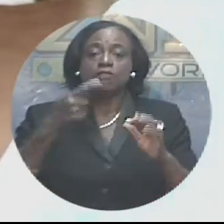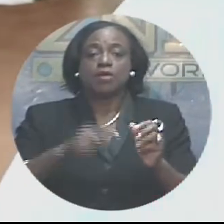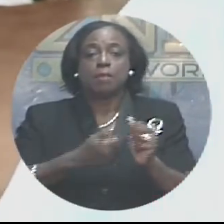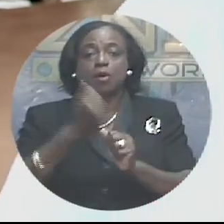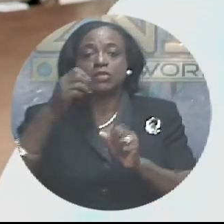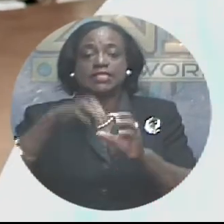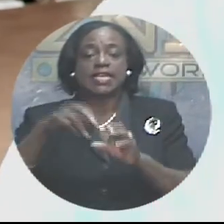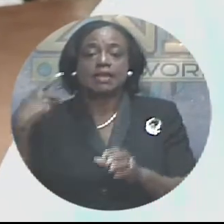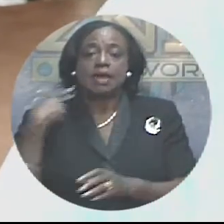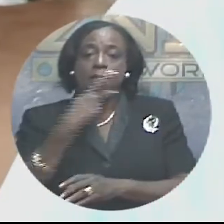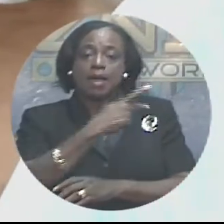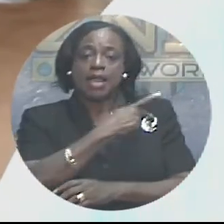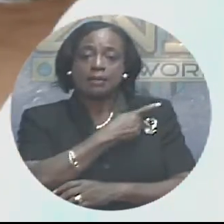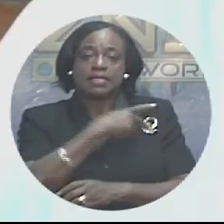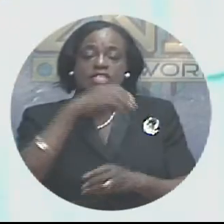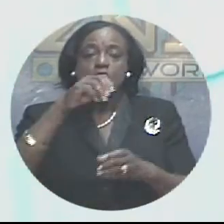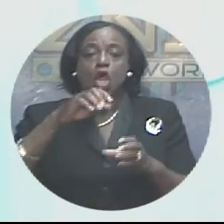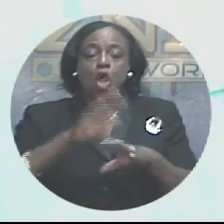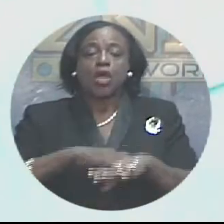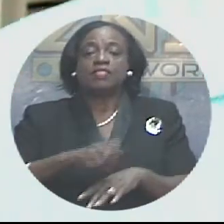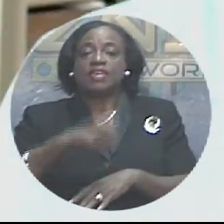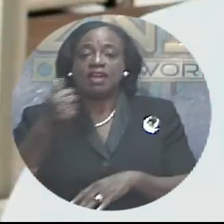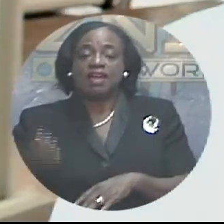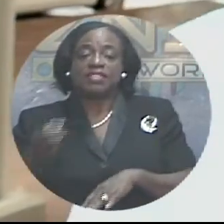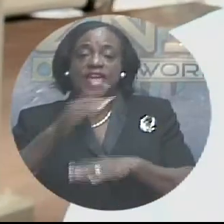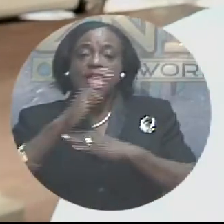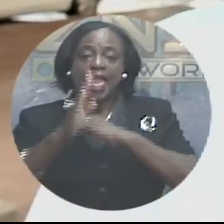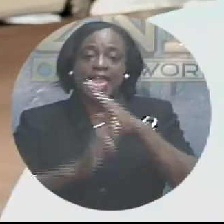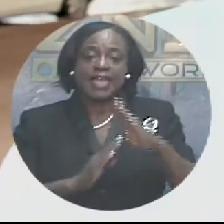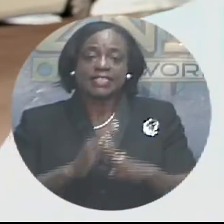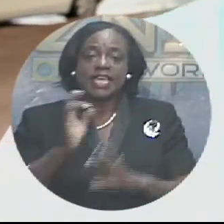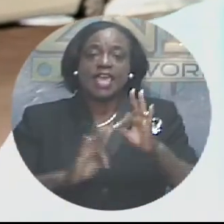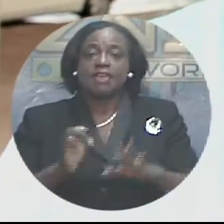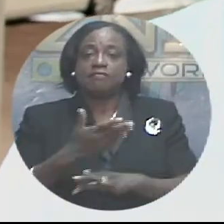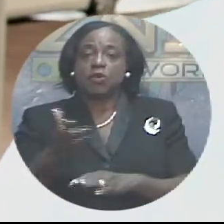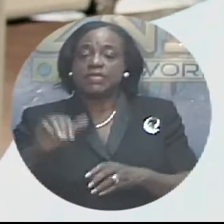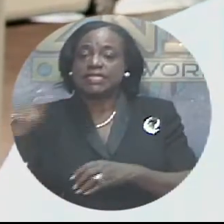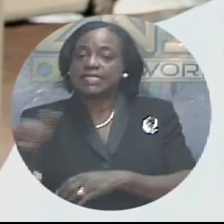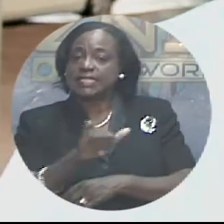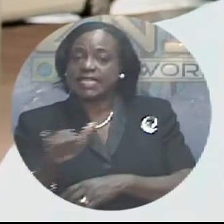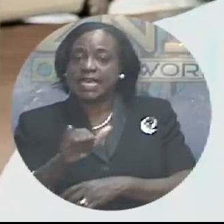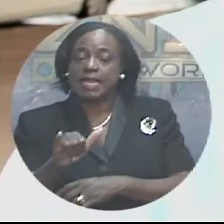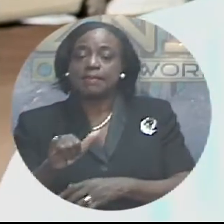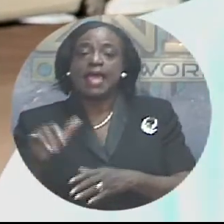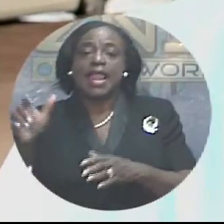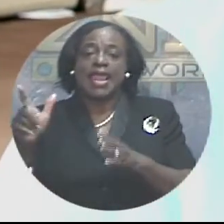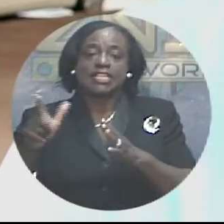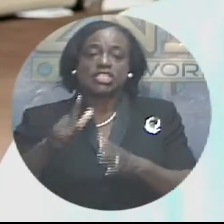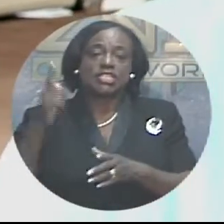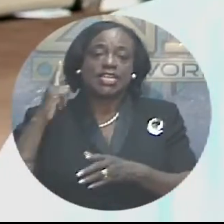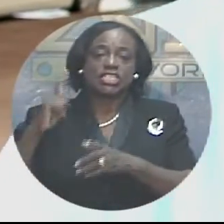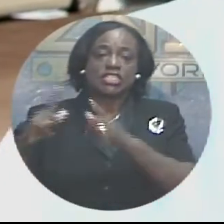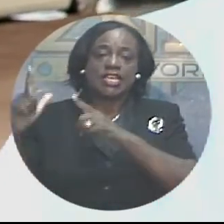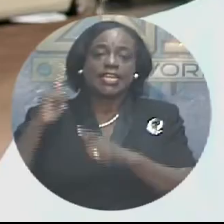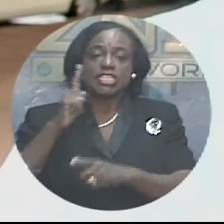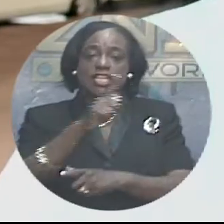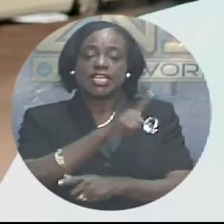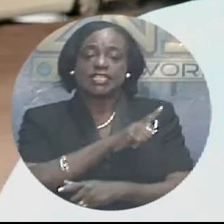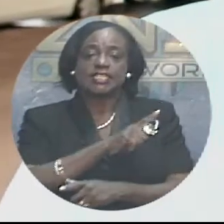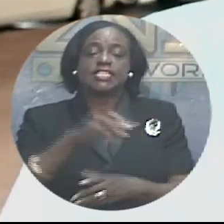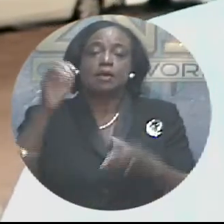Parliament. On the other hand, if those same legislative provisions are put into the